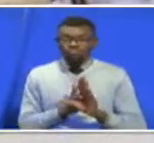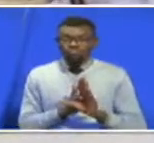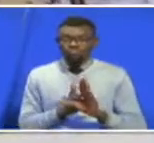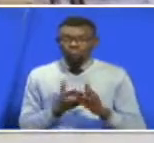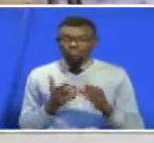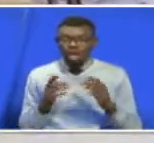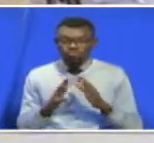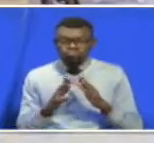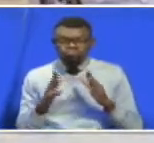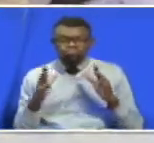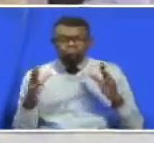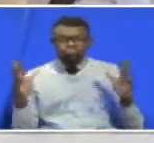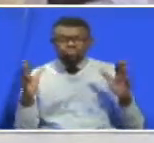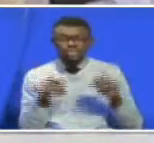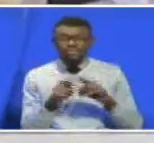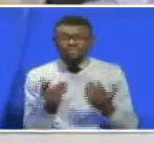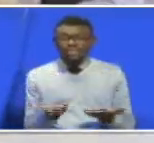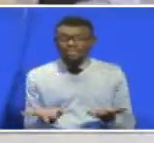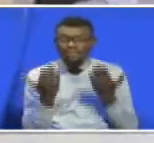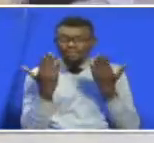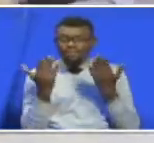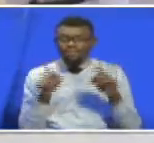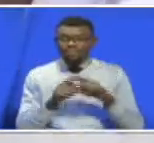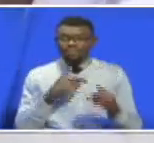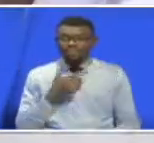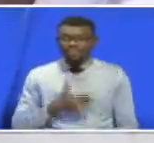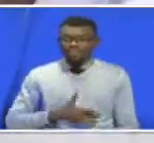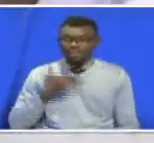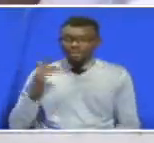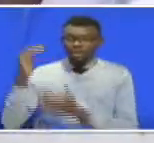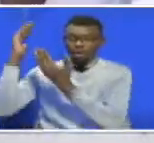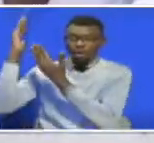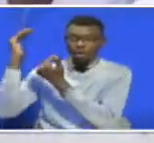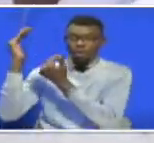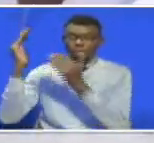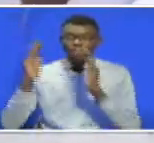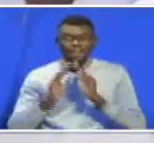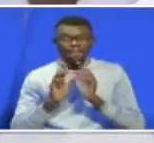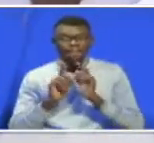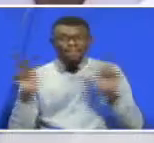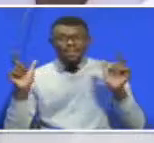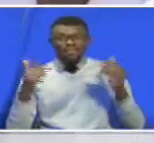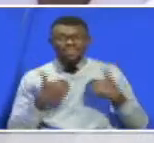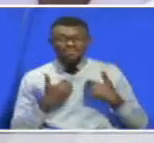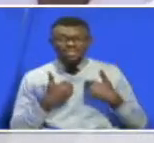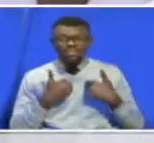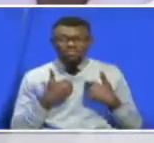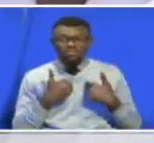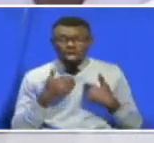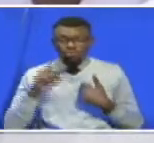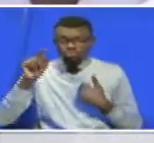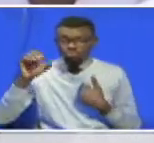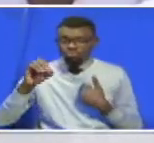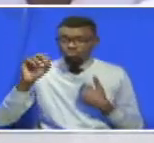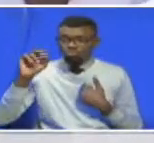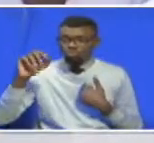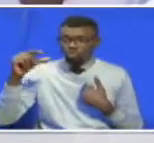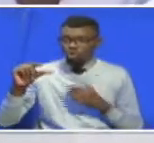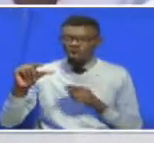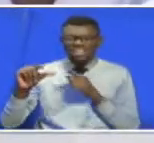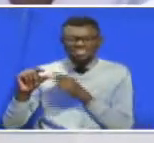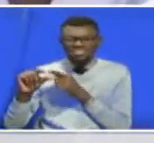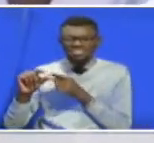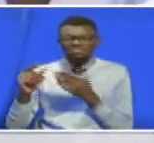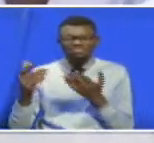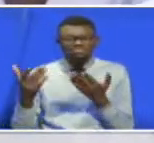and technically improving, and I feel great hope that through Tong Ill Moo Do development in